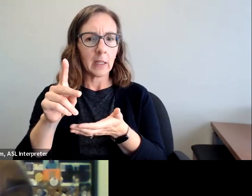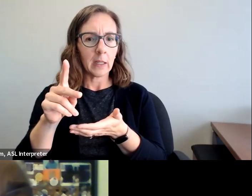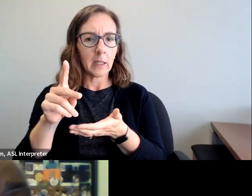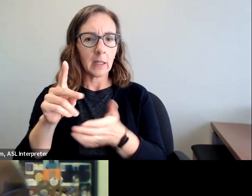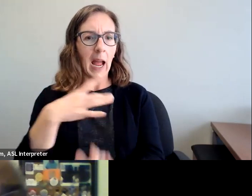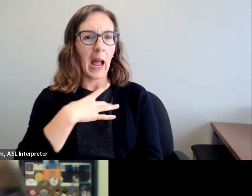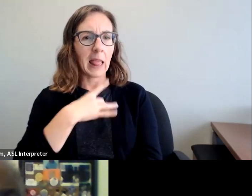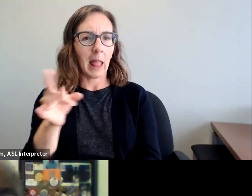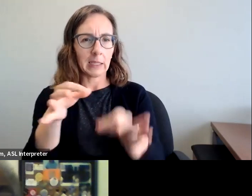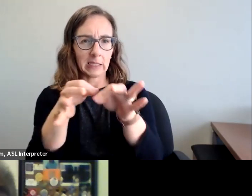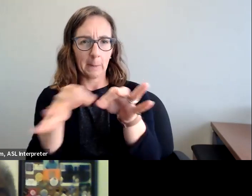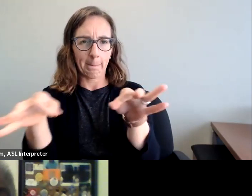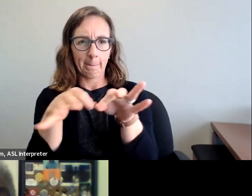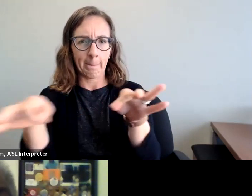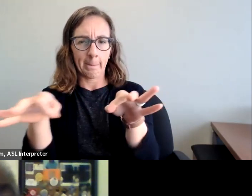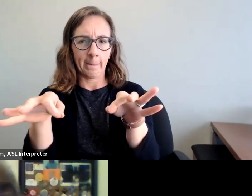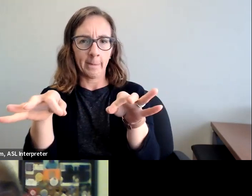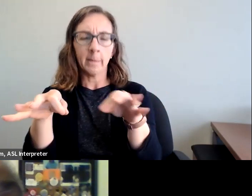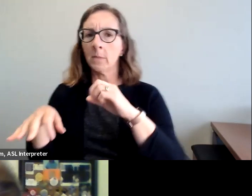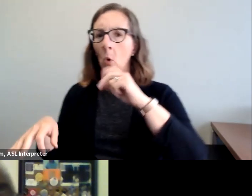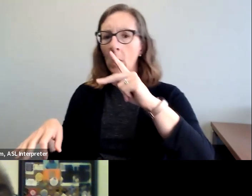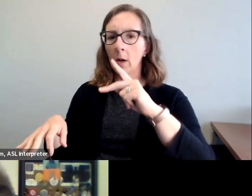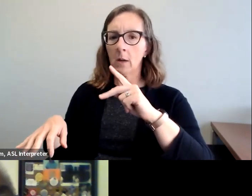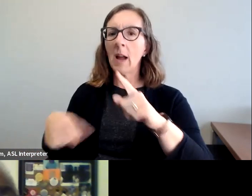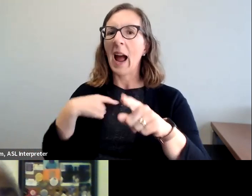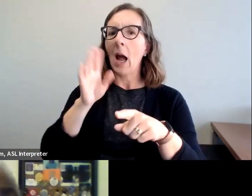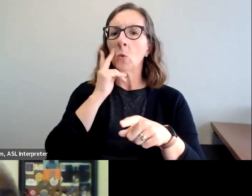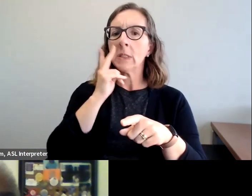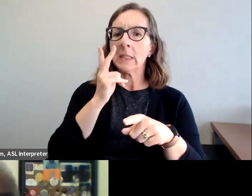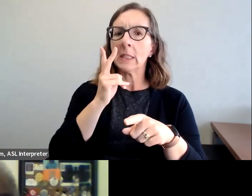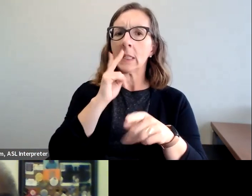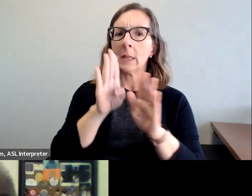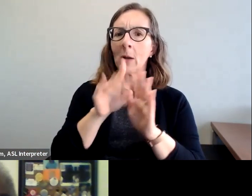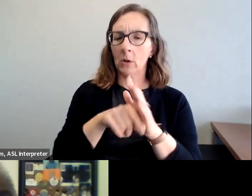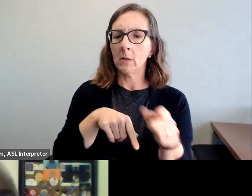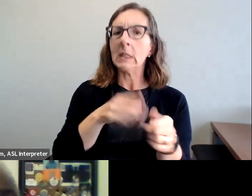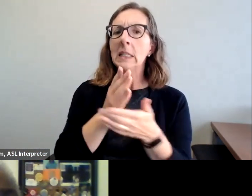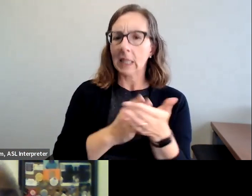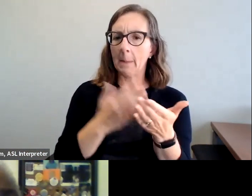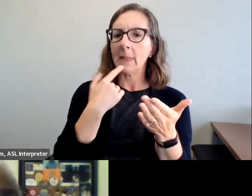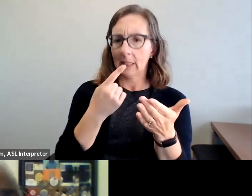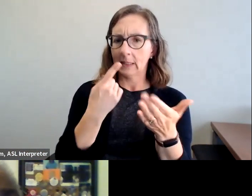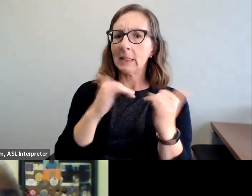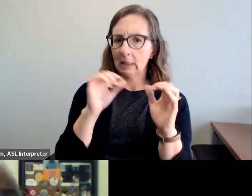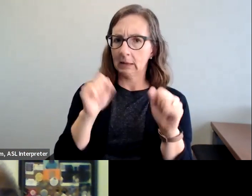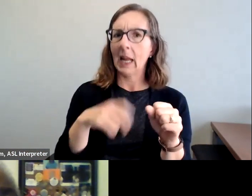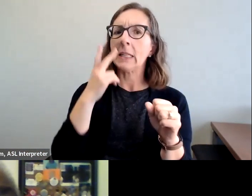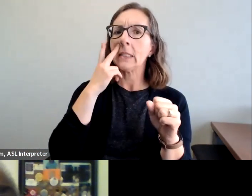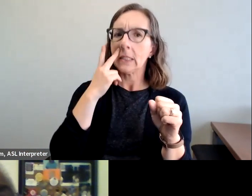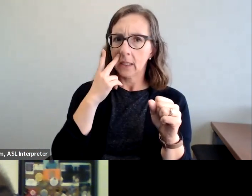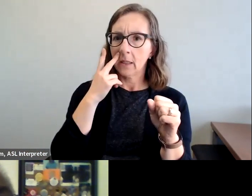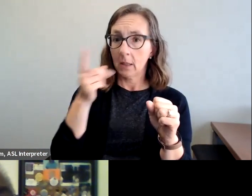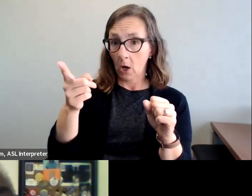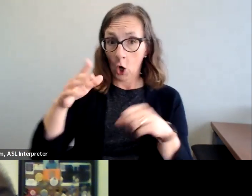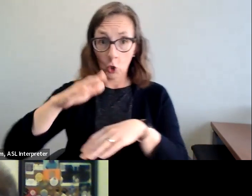like closed caption. But Okay. anyway, I'll work on that in the background. Some people are saying they can see it. Are you